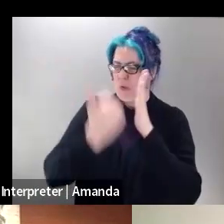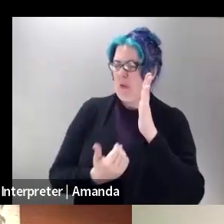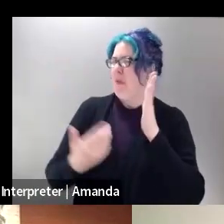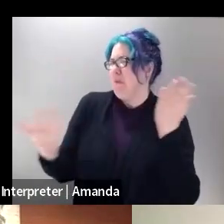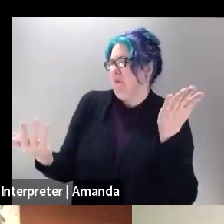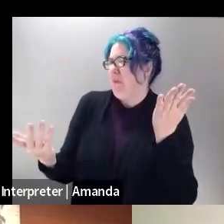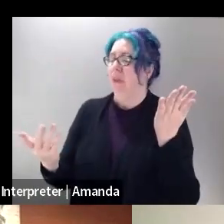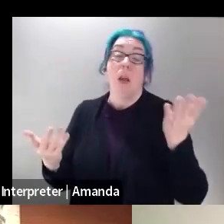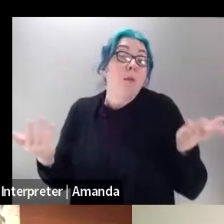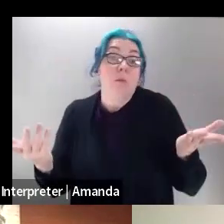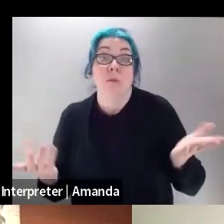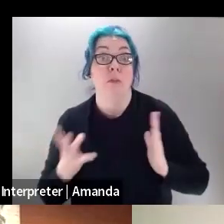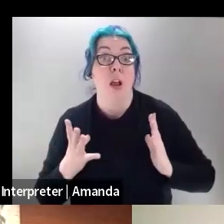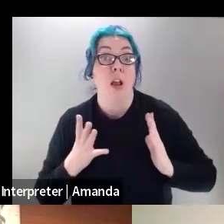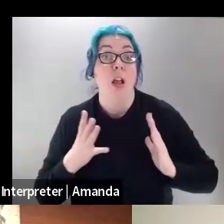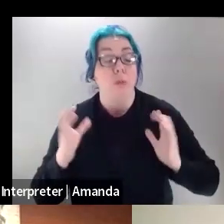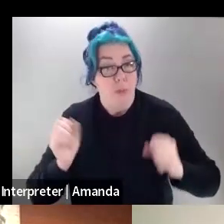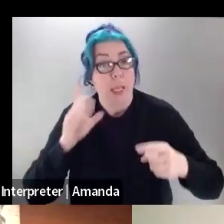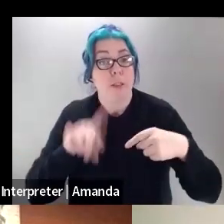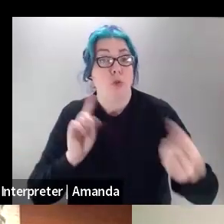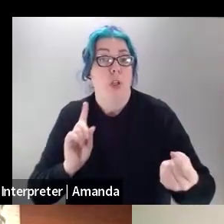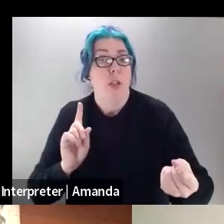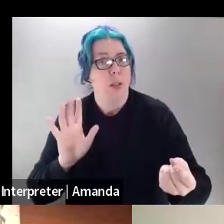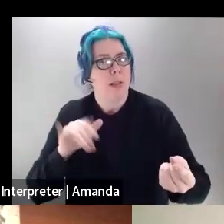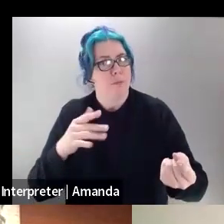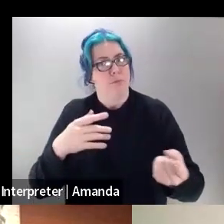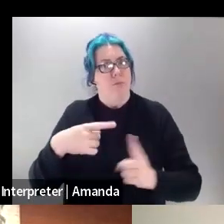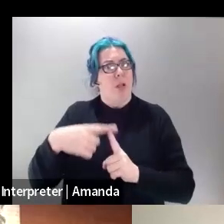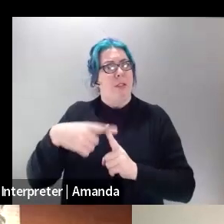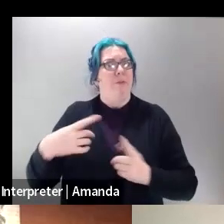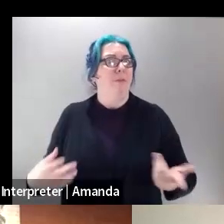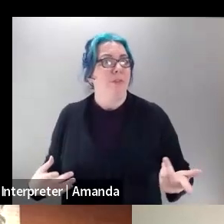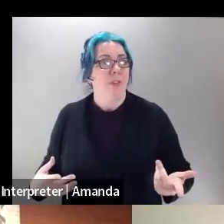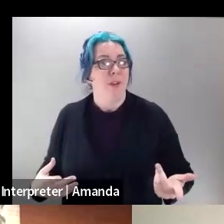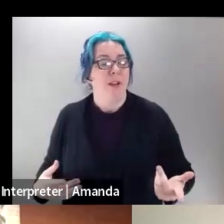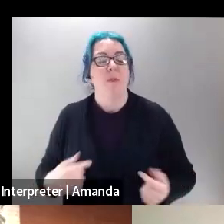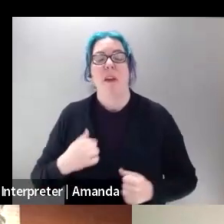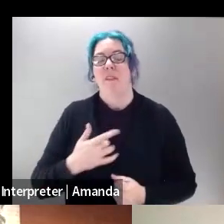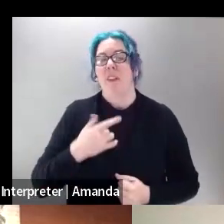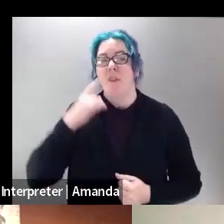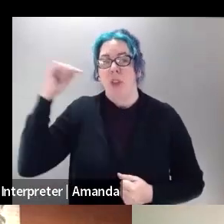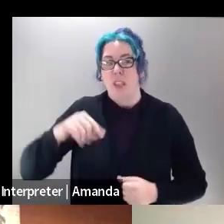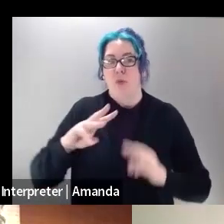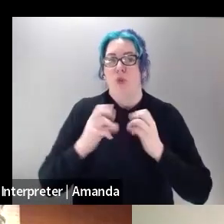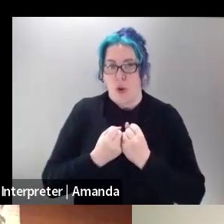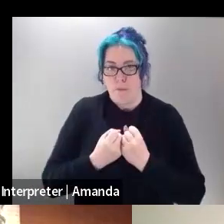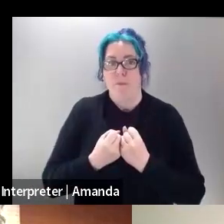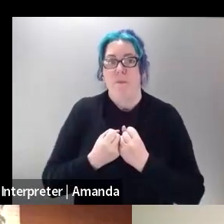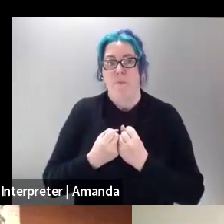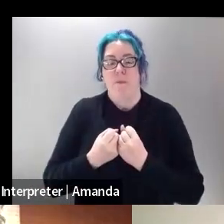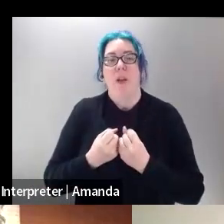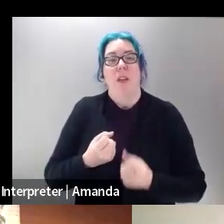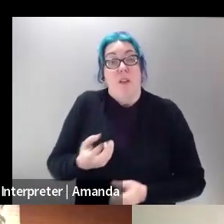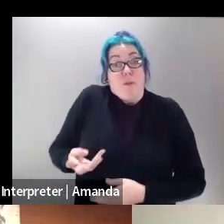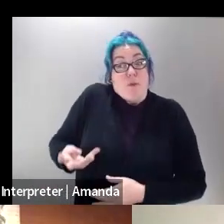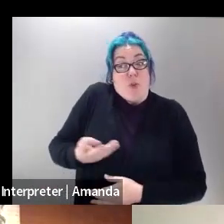towards. Rather, in our exchanges prior to this meeting, I think I can speak for the four of us. What we're